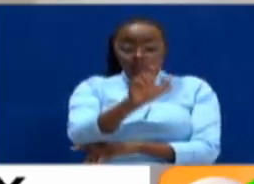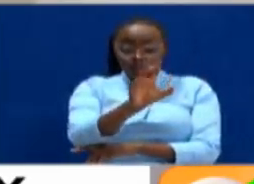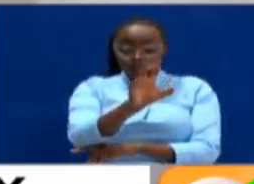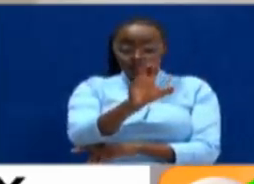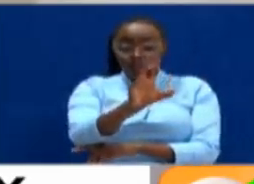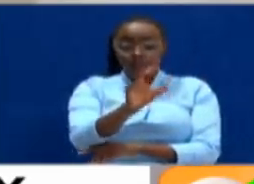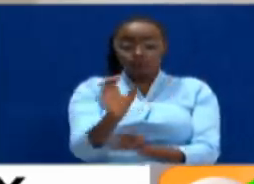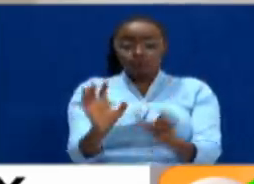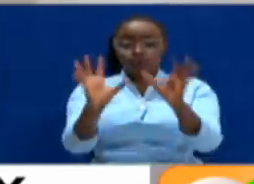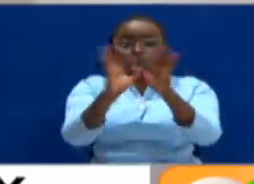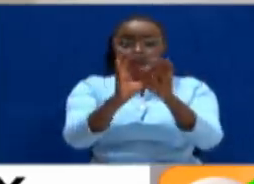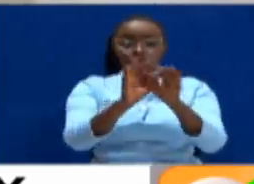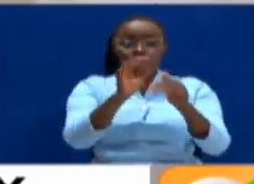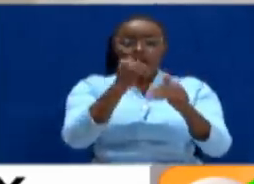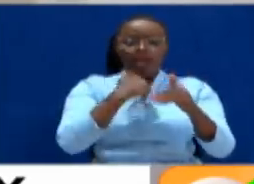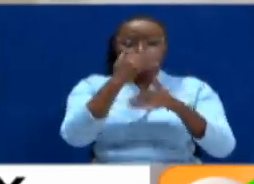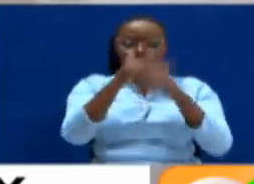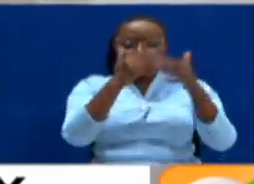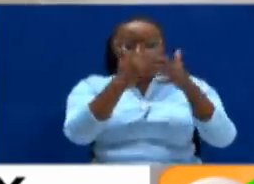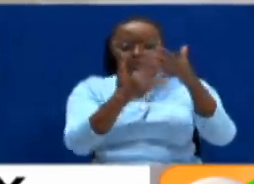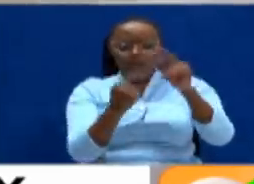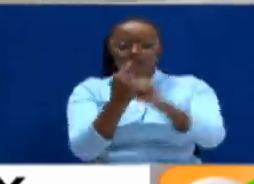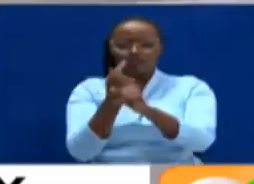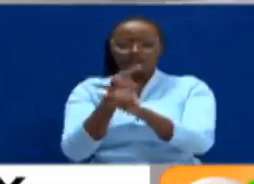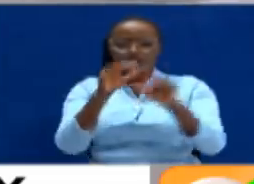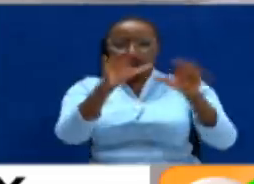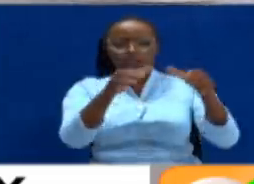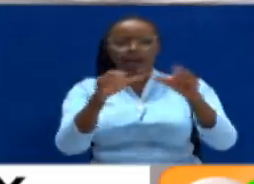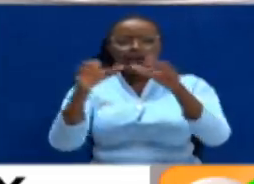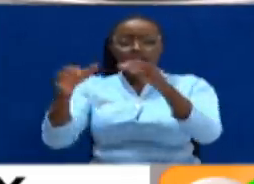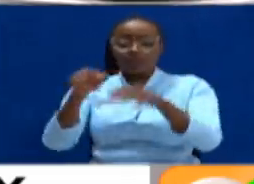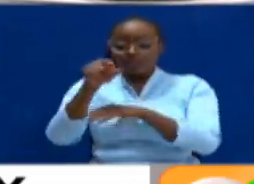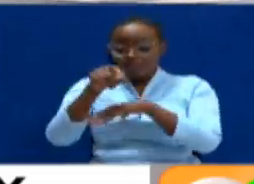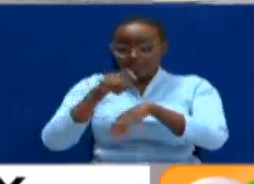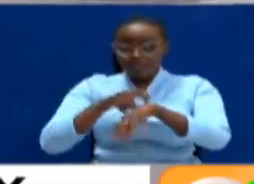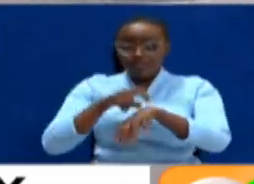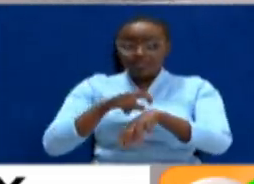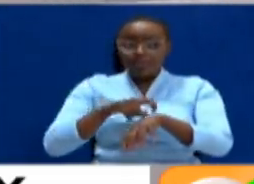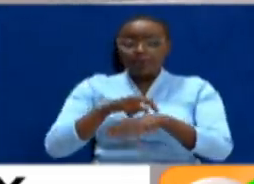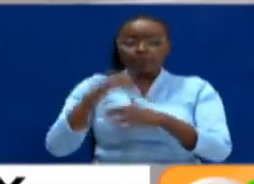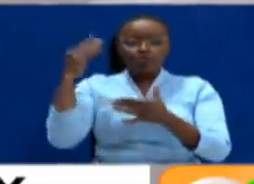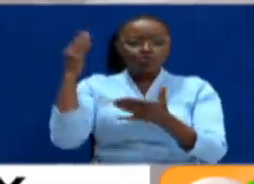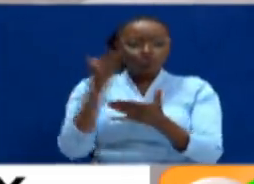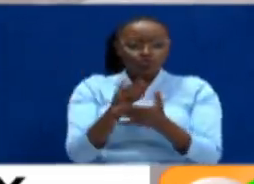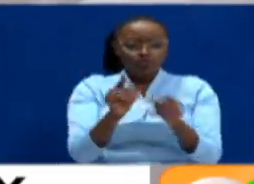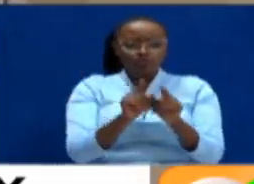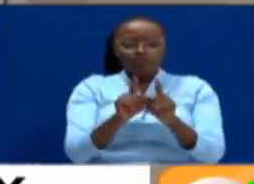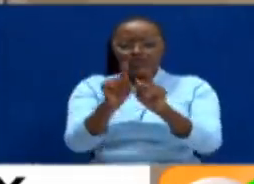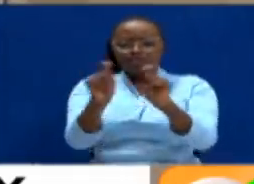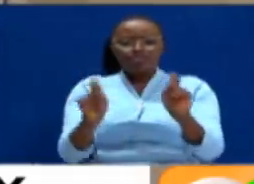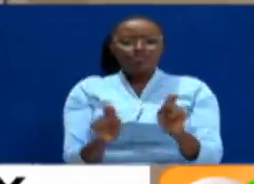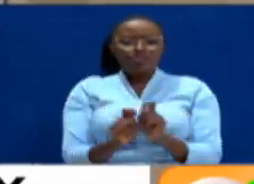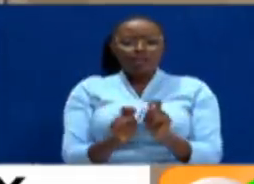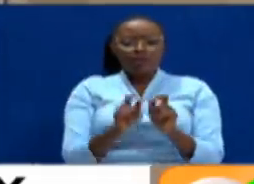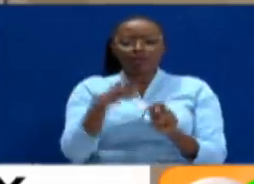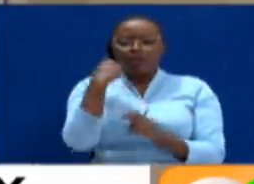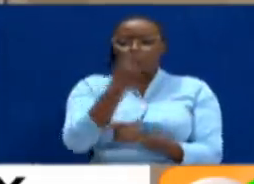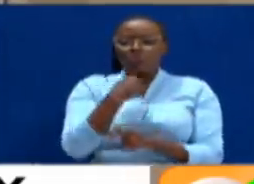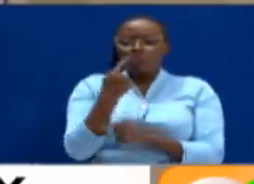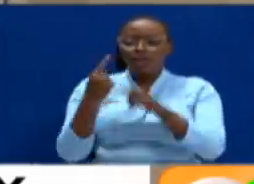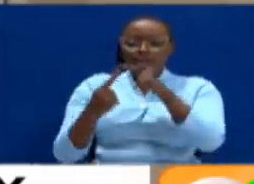together and it had, you know, all of these different parties, and that at that moment it ceased to be about tribe and more about who was